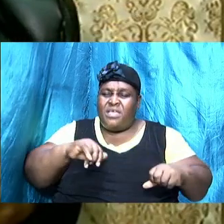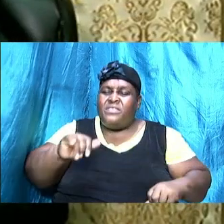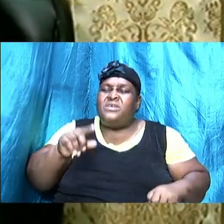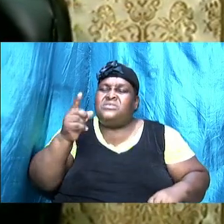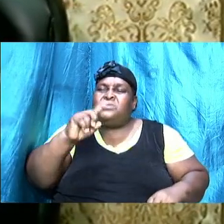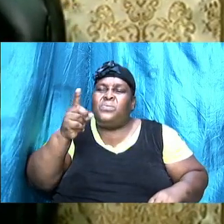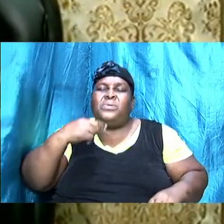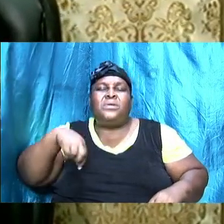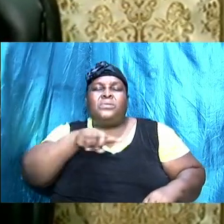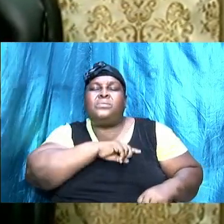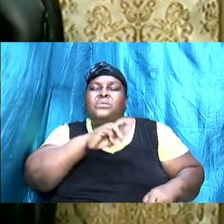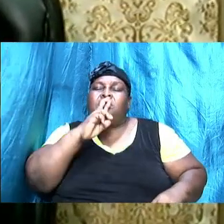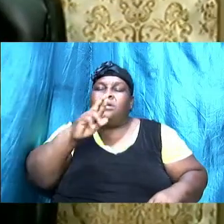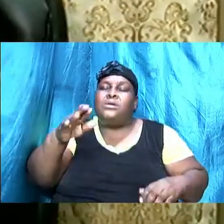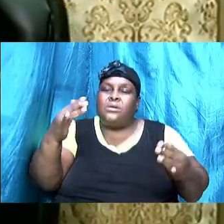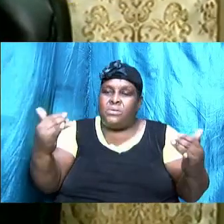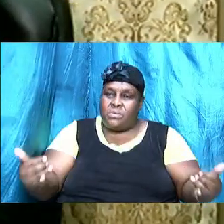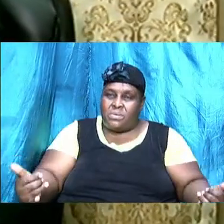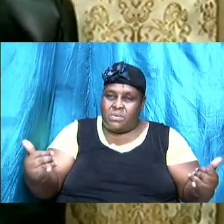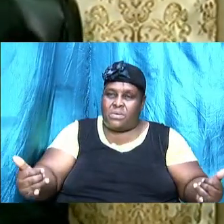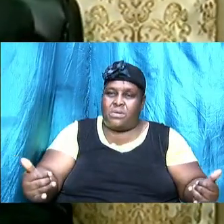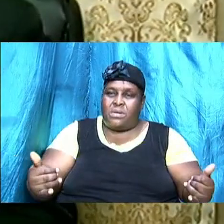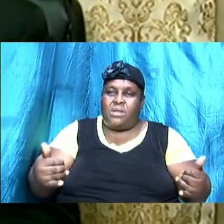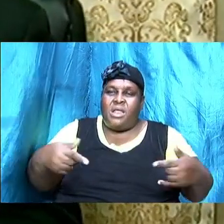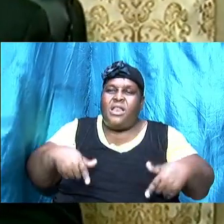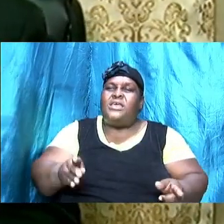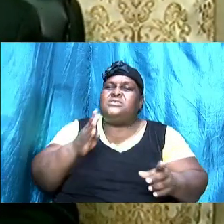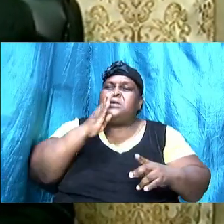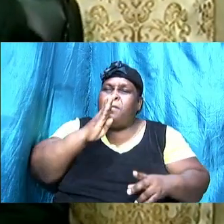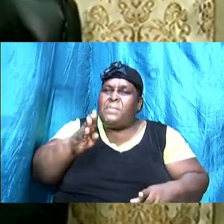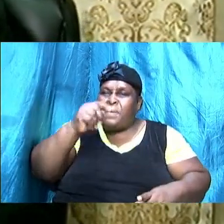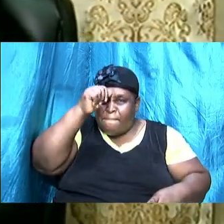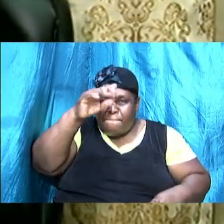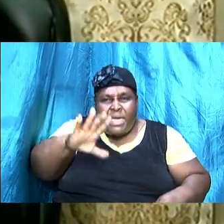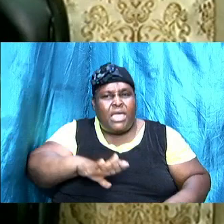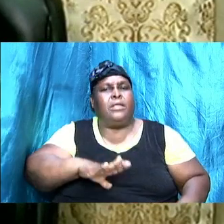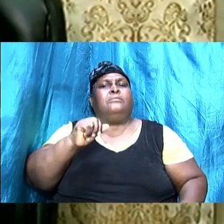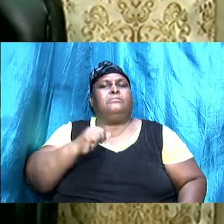now. Let's be men.